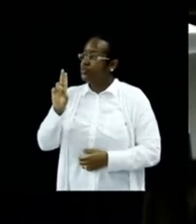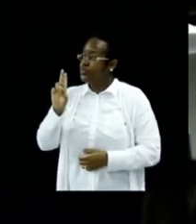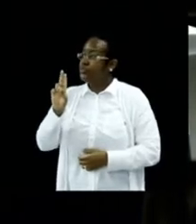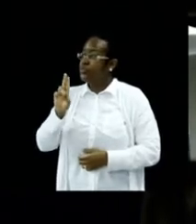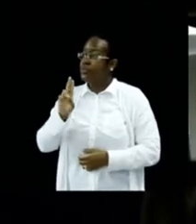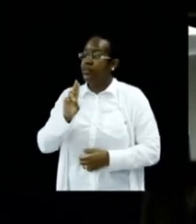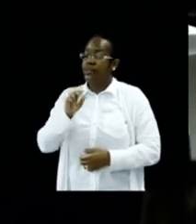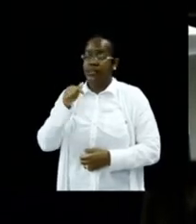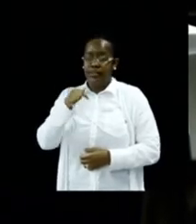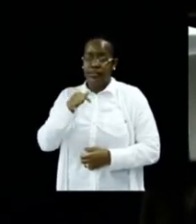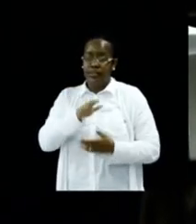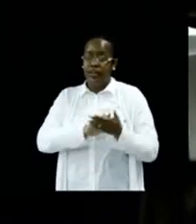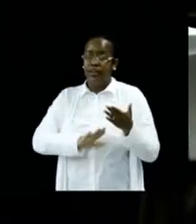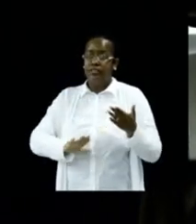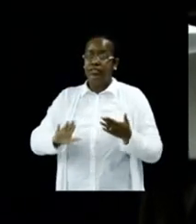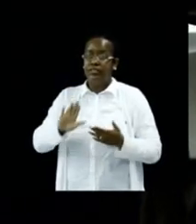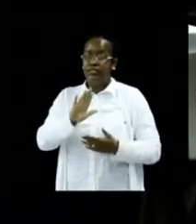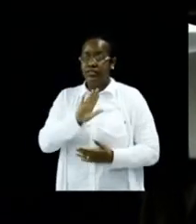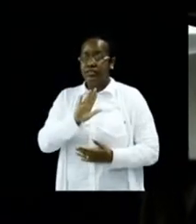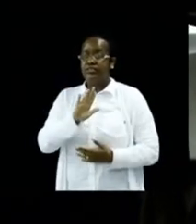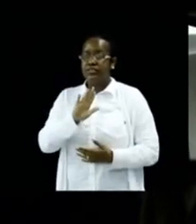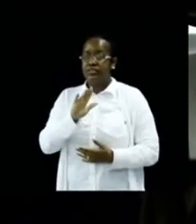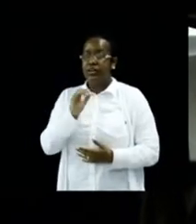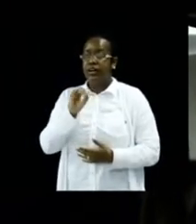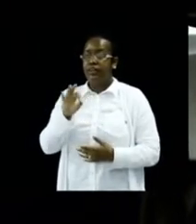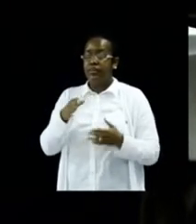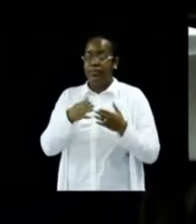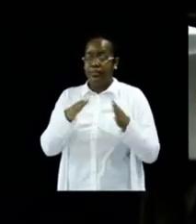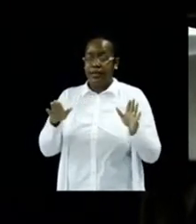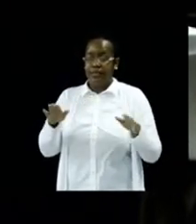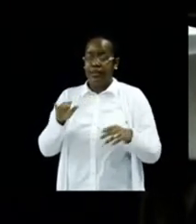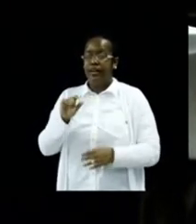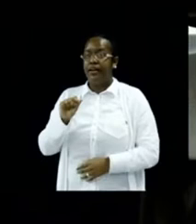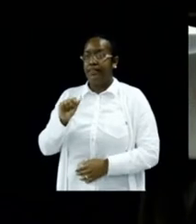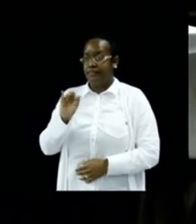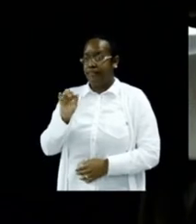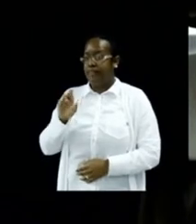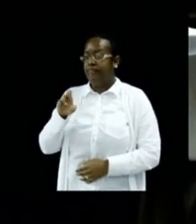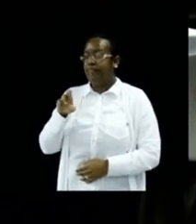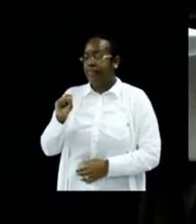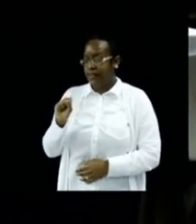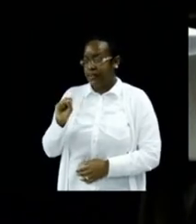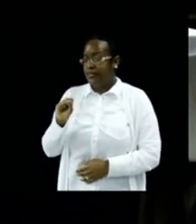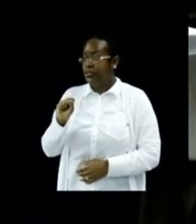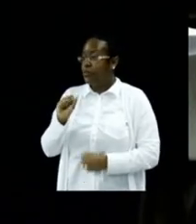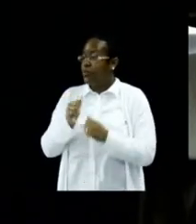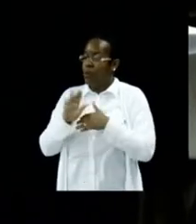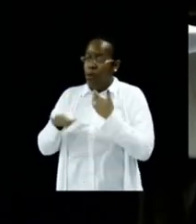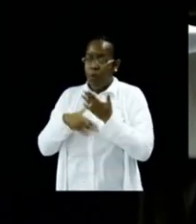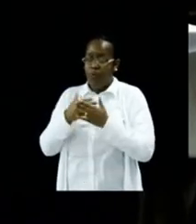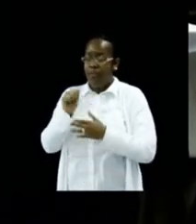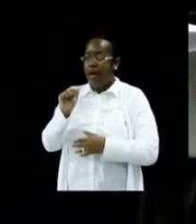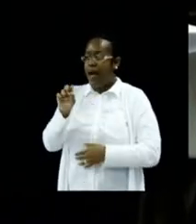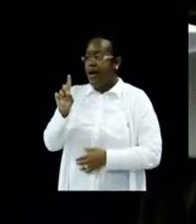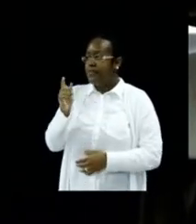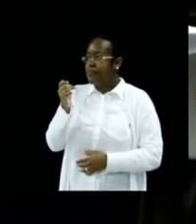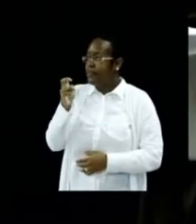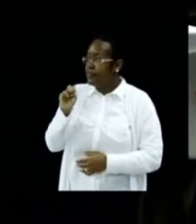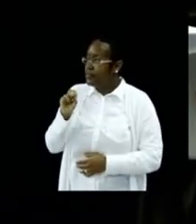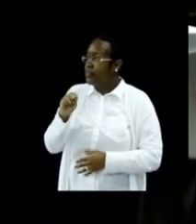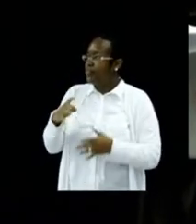Barbara Jordan Mickey Leland School of Public Affairs and all the administration and